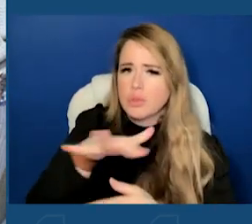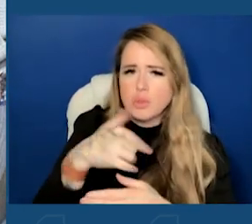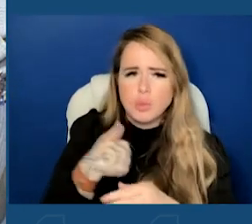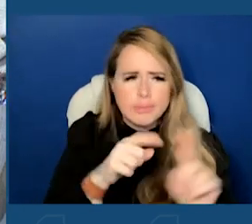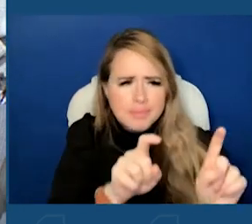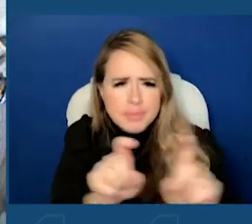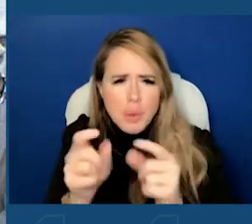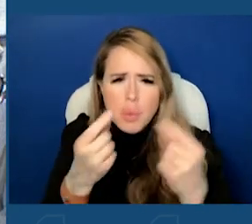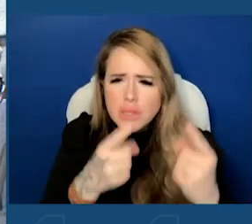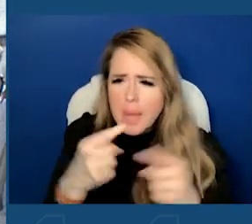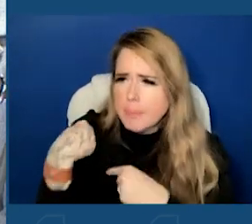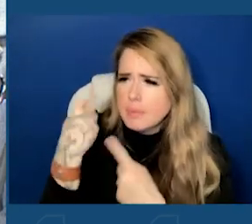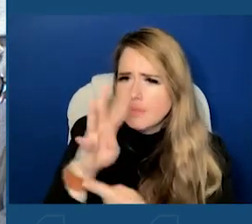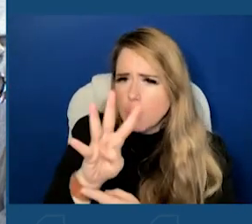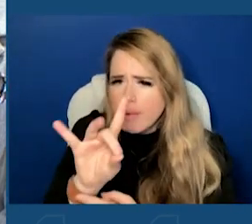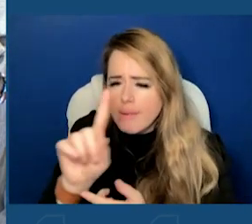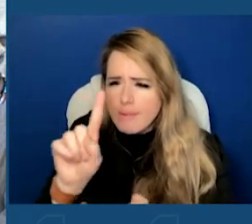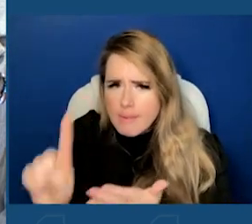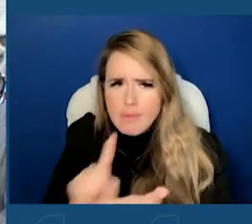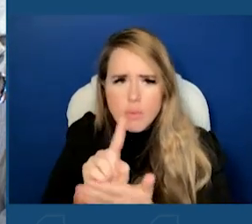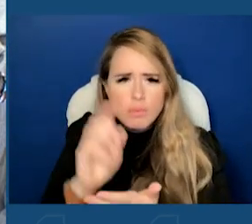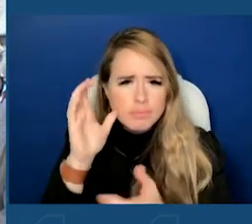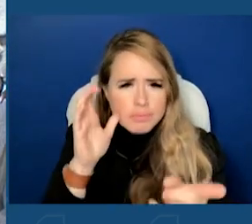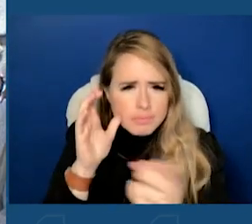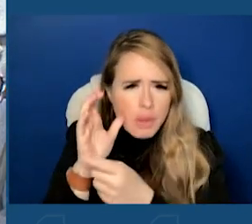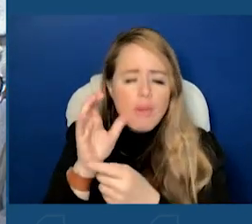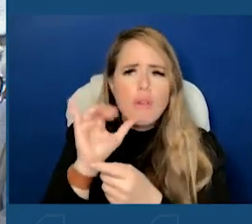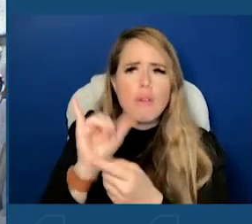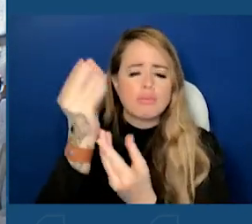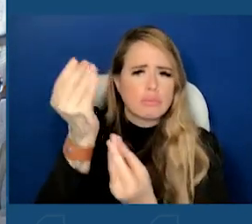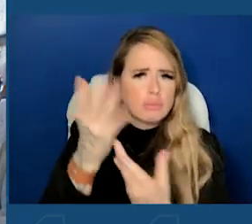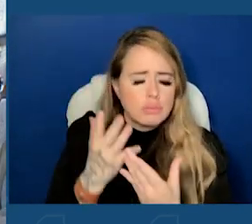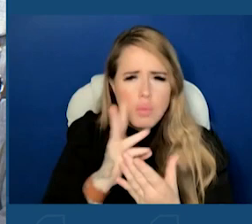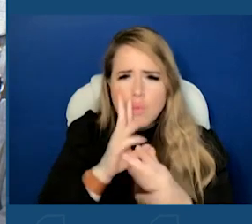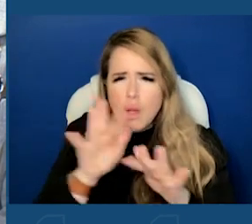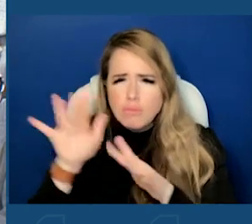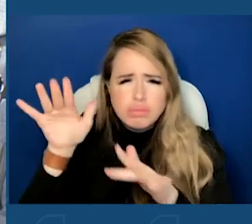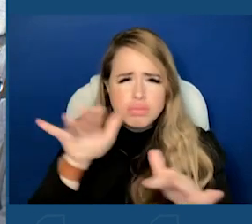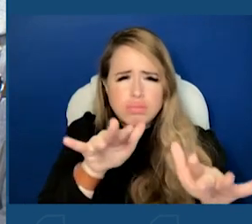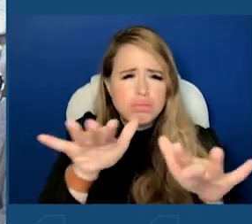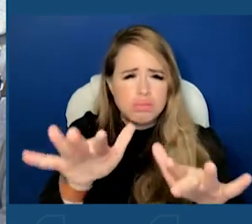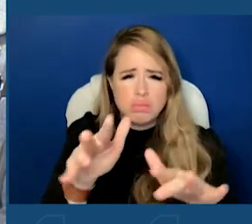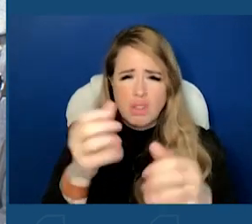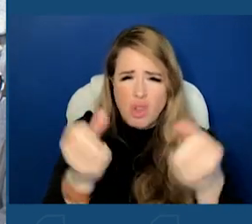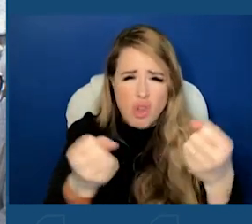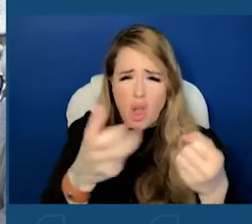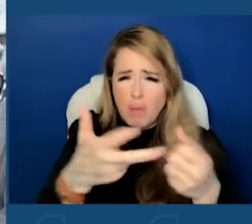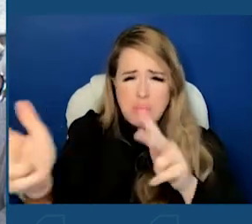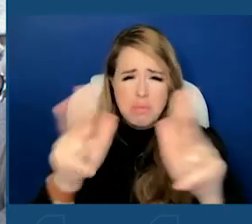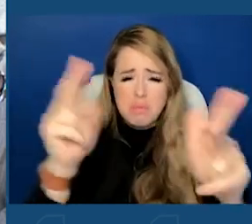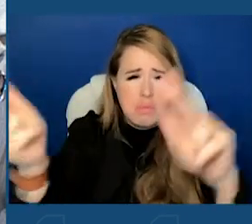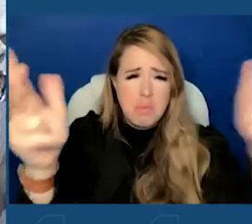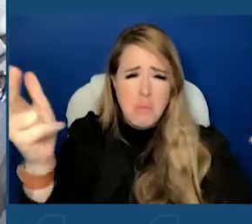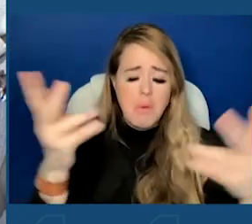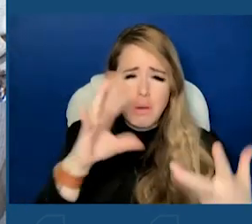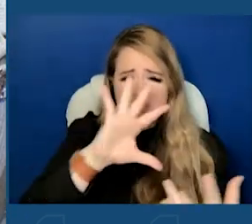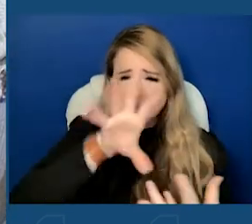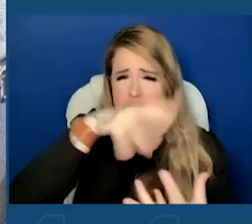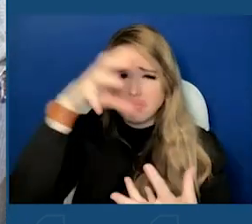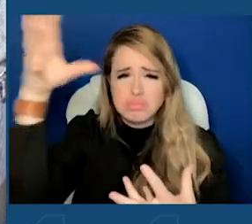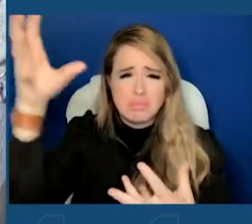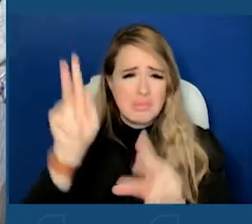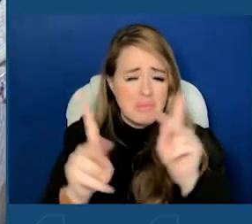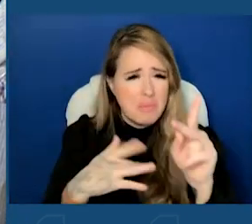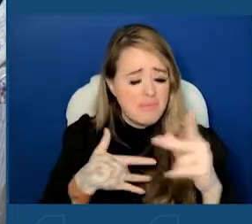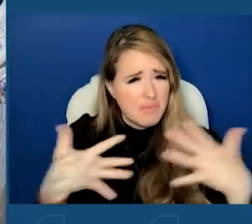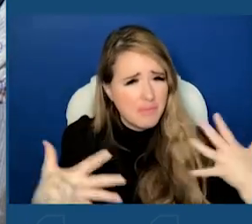last 48 hours. The raging water coming through streets, sweeping cars away, creating havoc and fear in the lives of